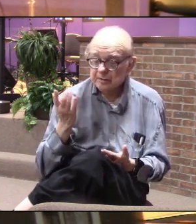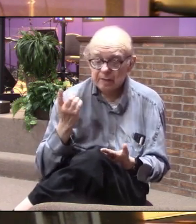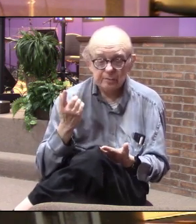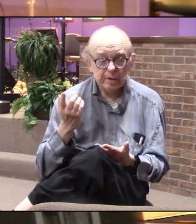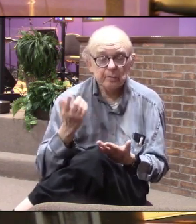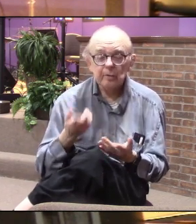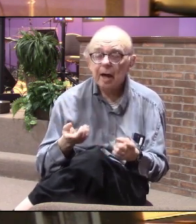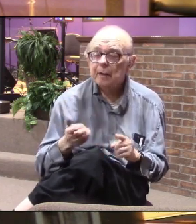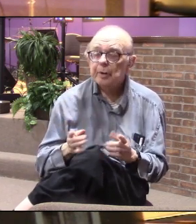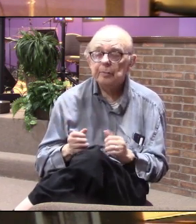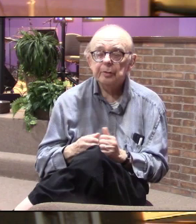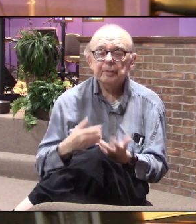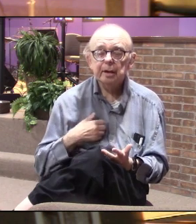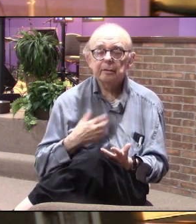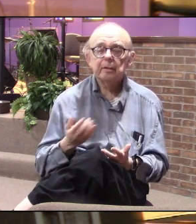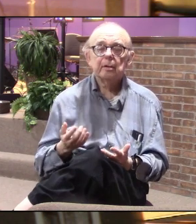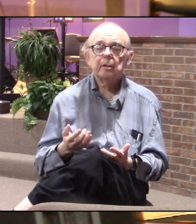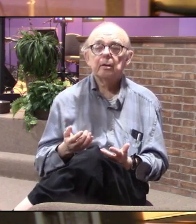yet?